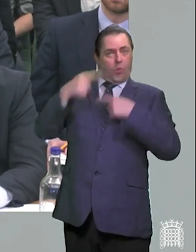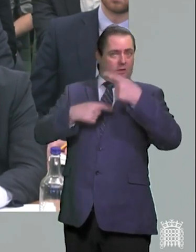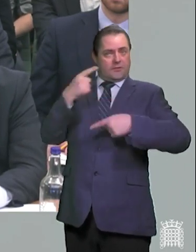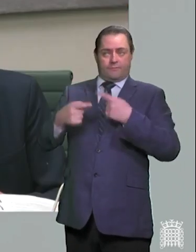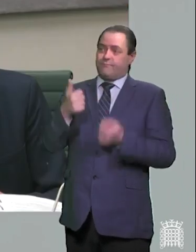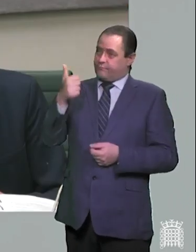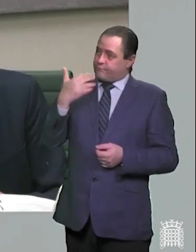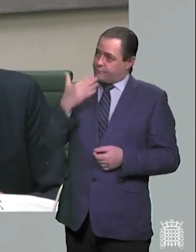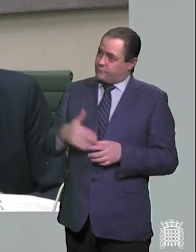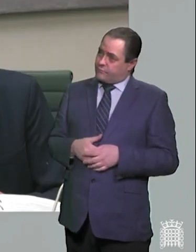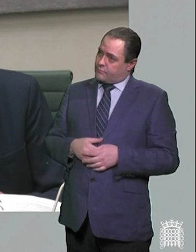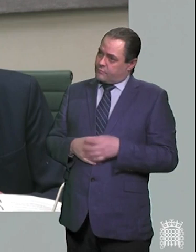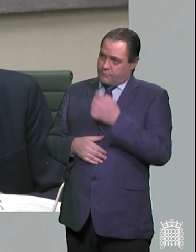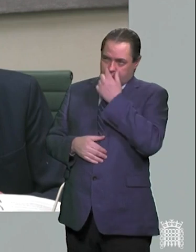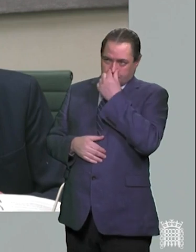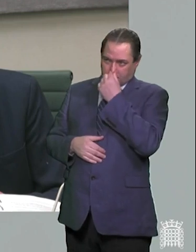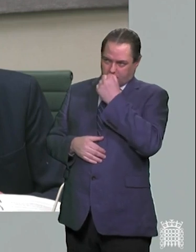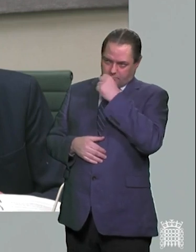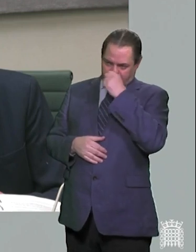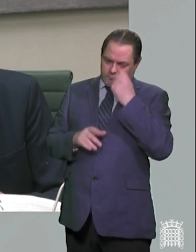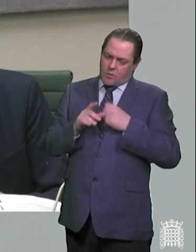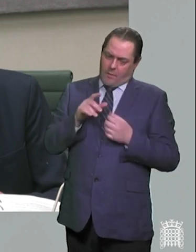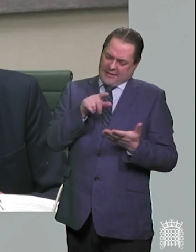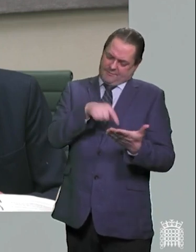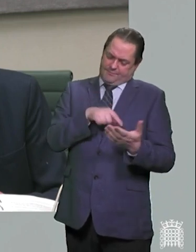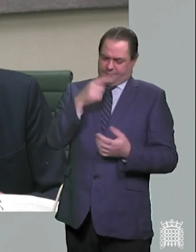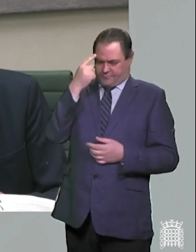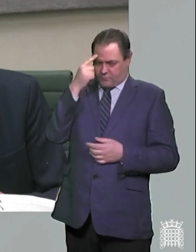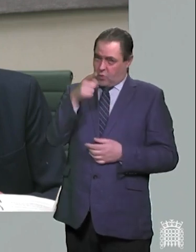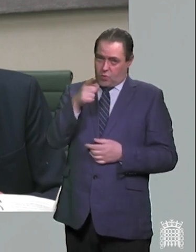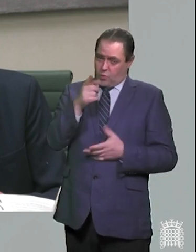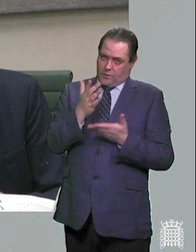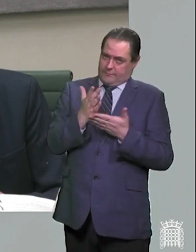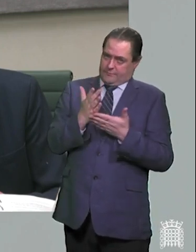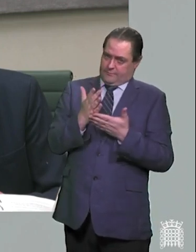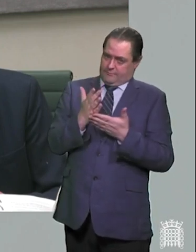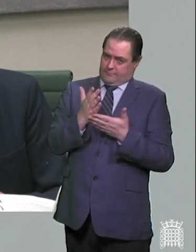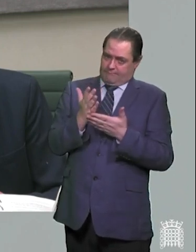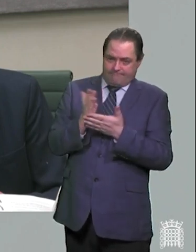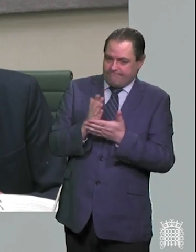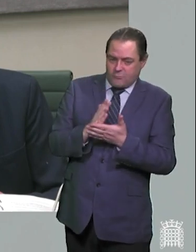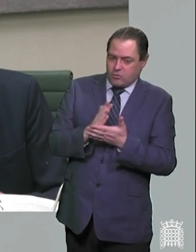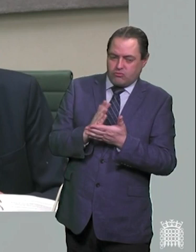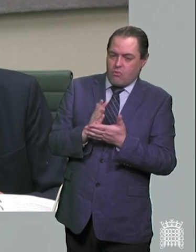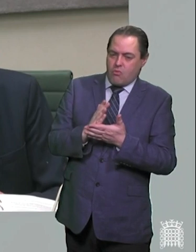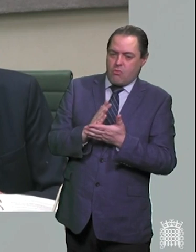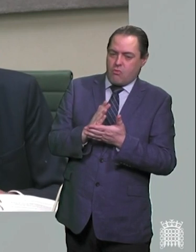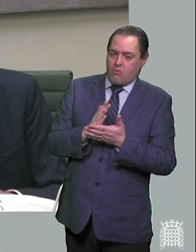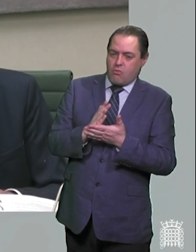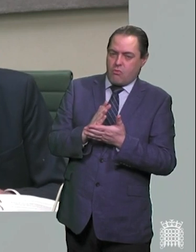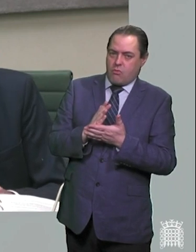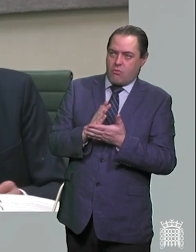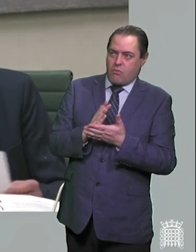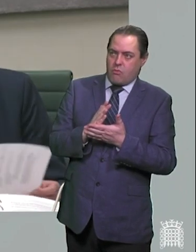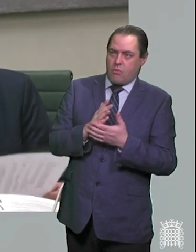Right, okay. But how right would it be to conclude that you can't be sure that you did not comment